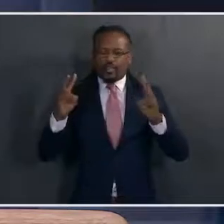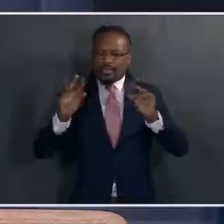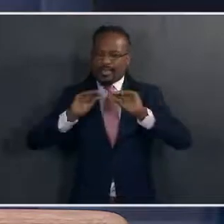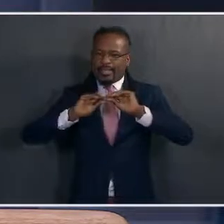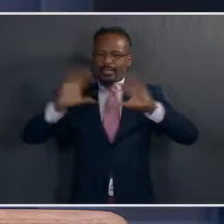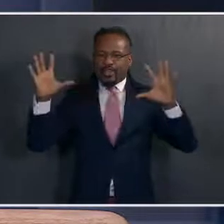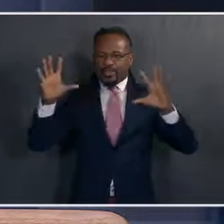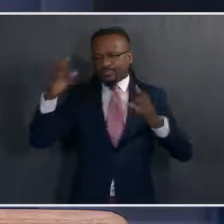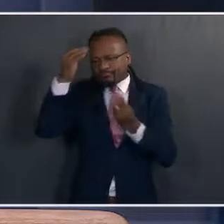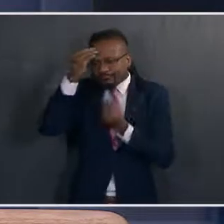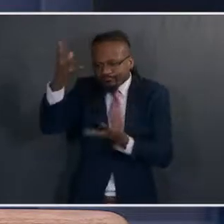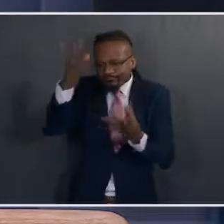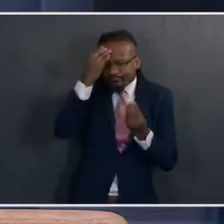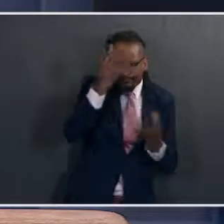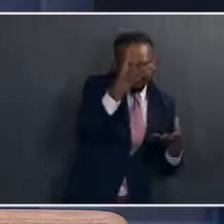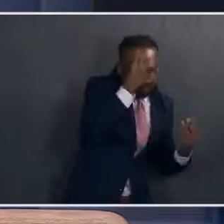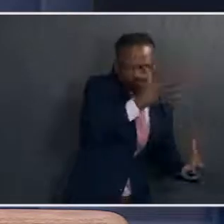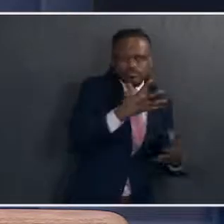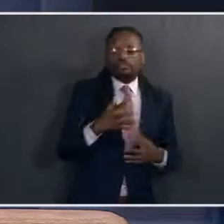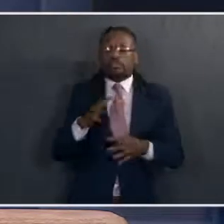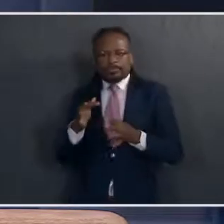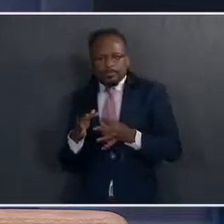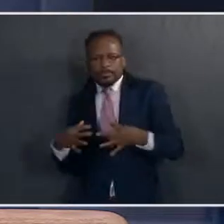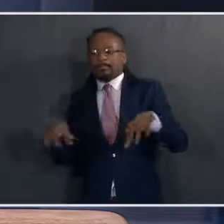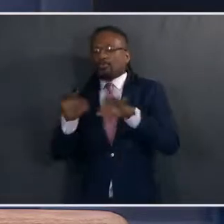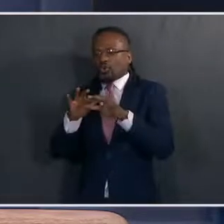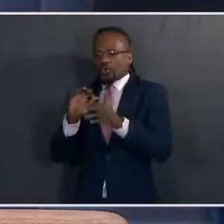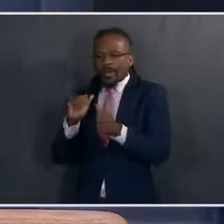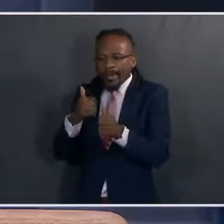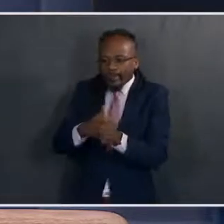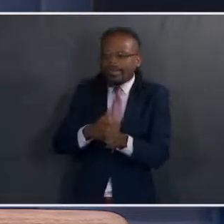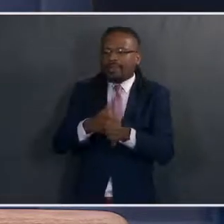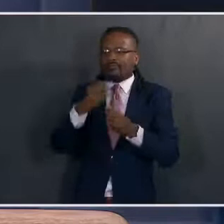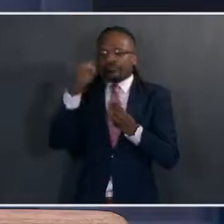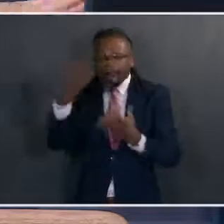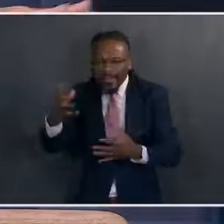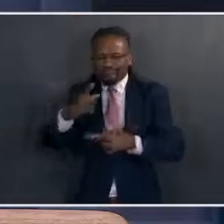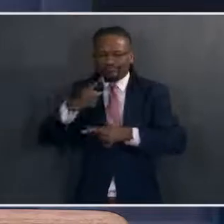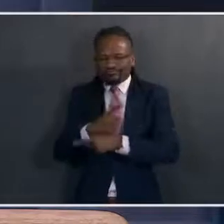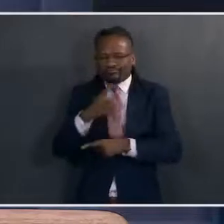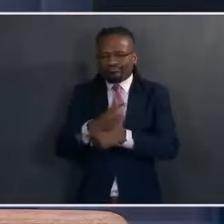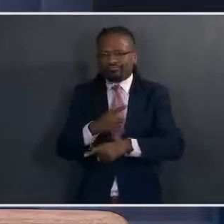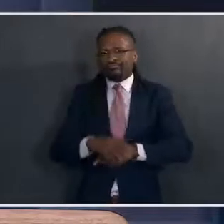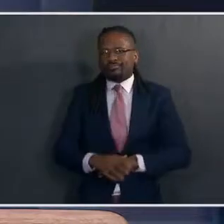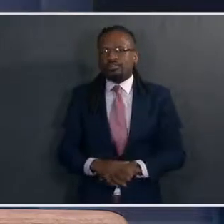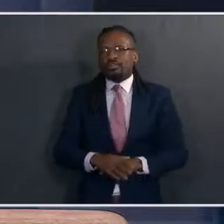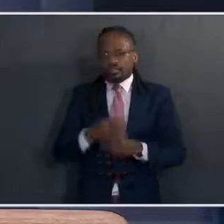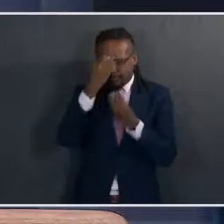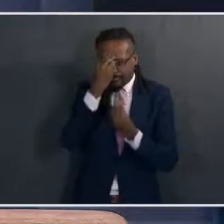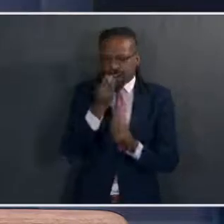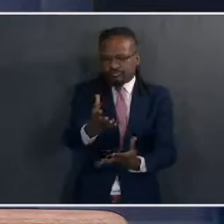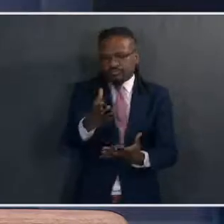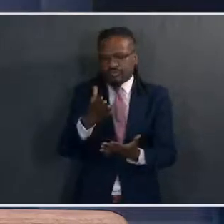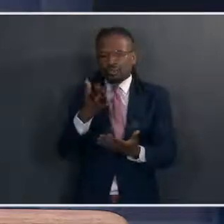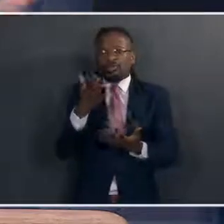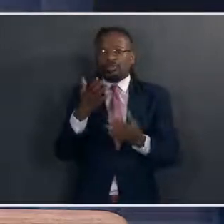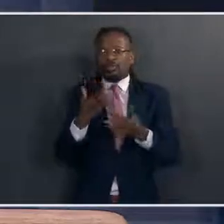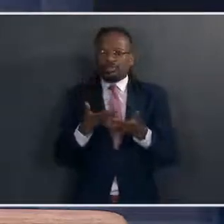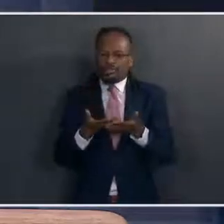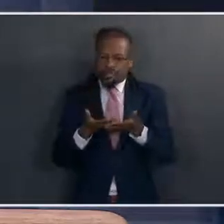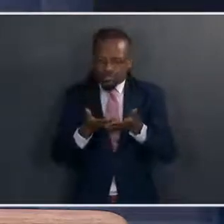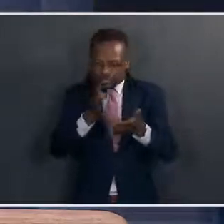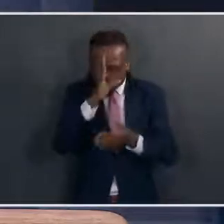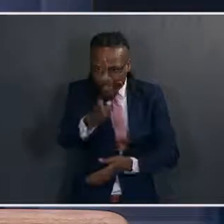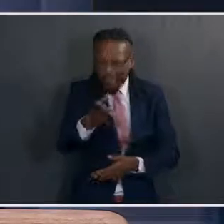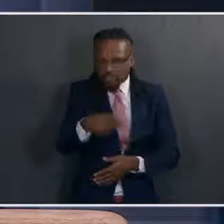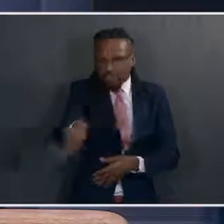venture to provide accurate and up-to-date information as quickly as possible to all of you. Not through the media, but directly. I mean, you are the media, but you know what I